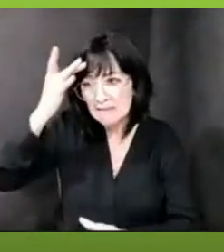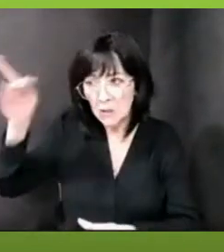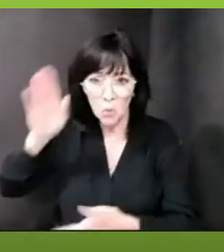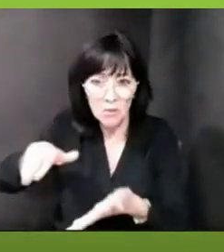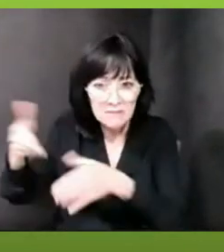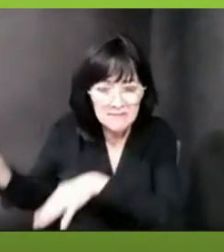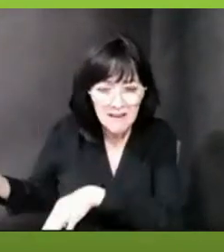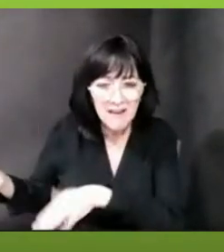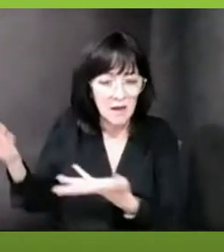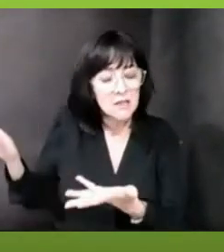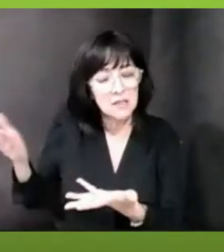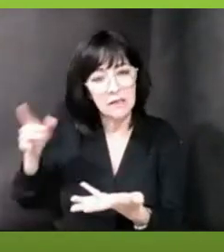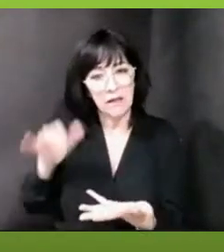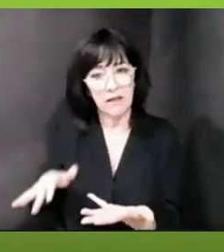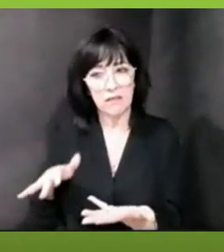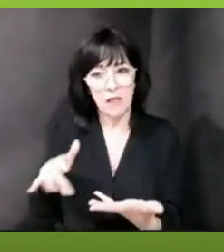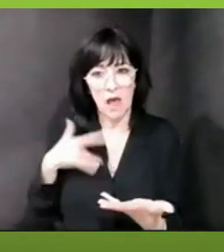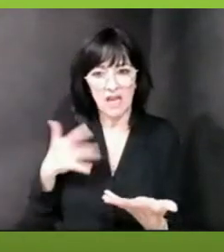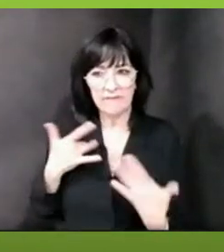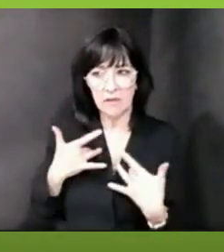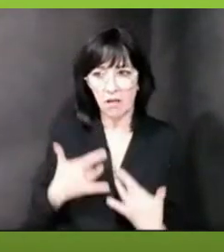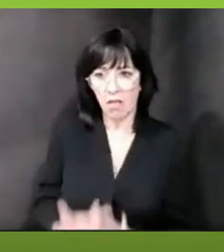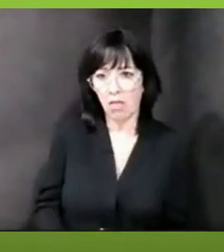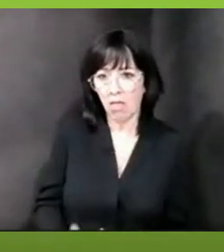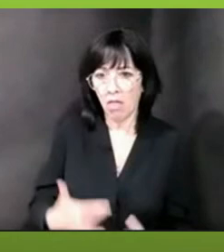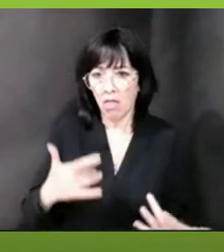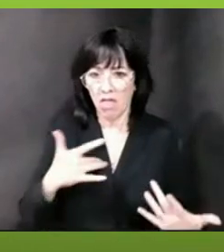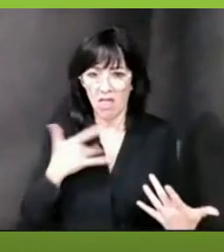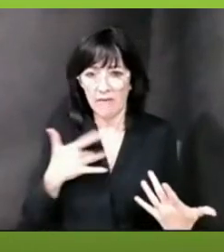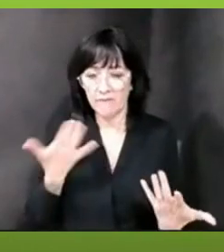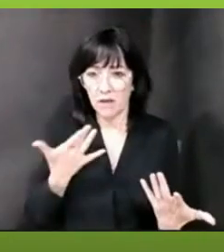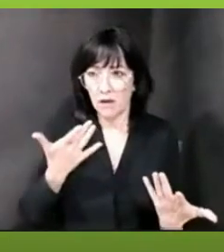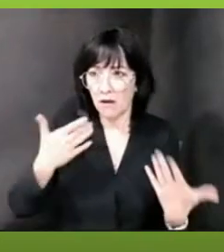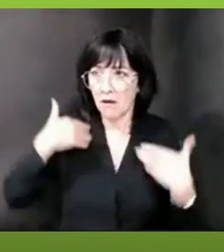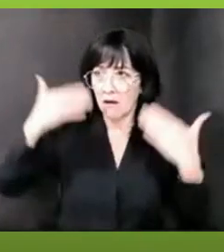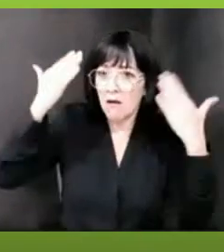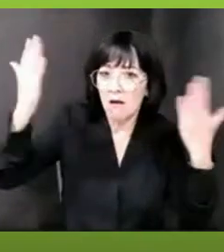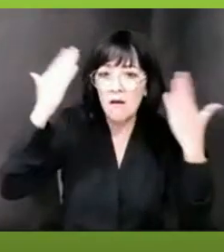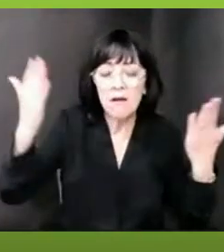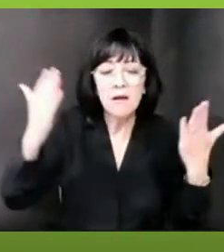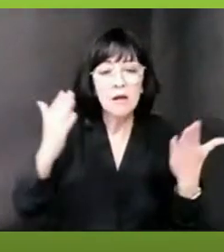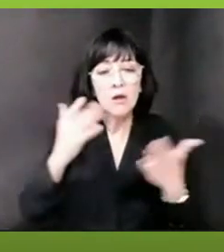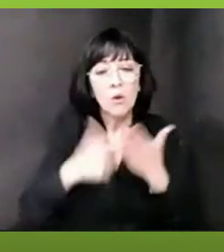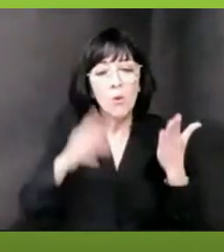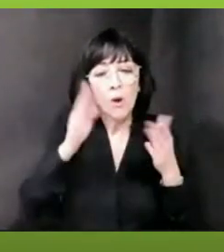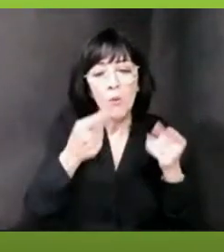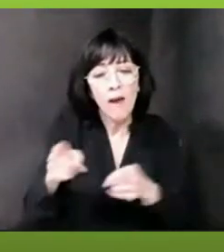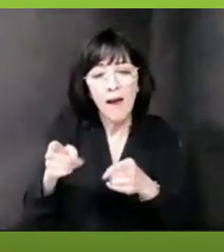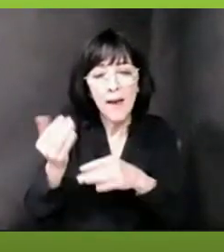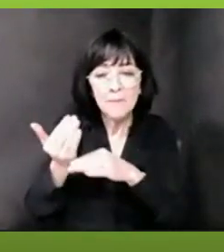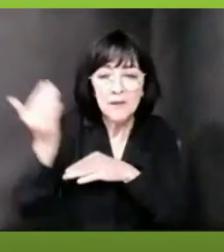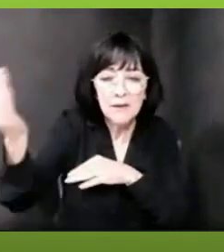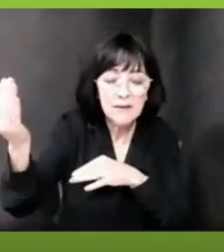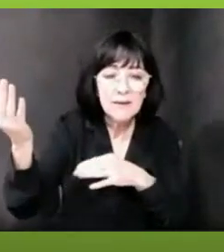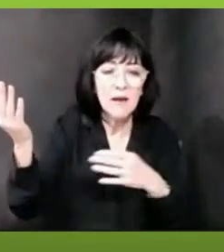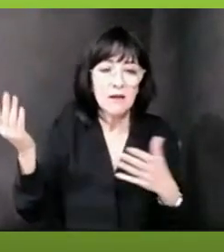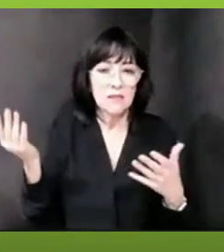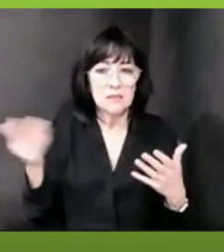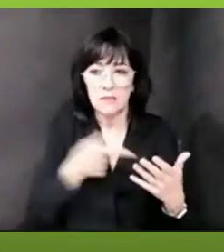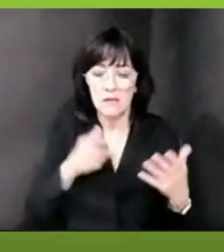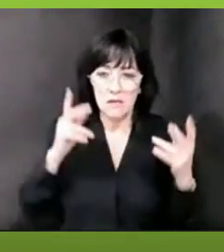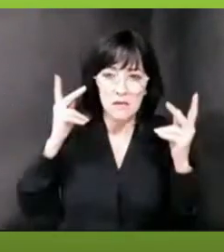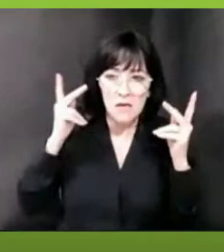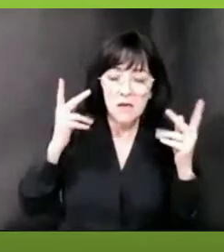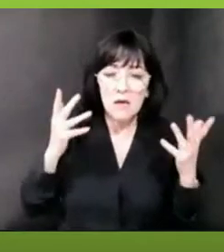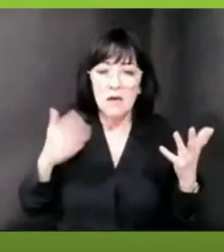just be that ongoing not uncertainty, not knowing what's going to happen next, where we're seeing kind of that